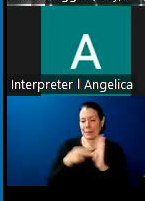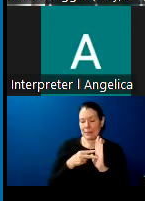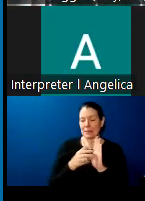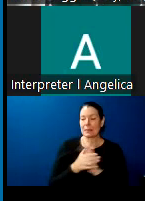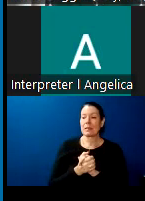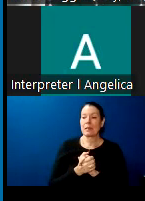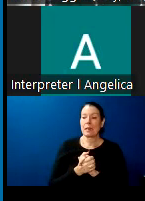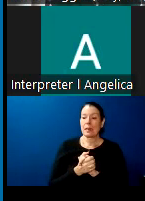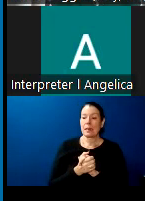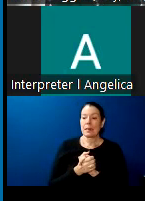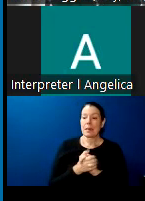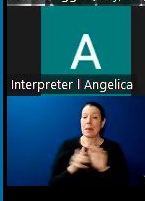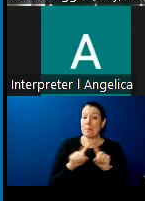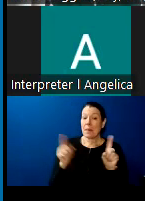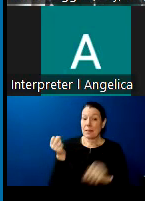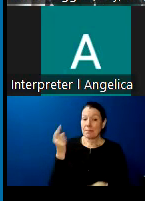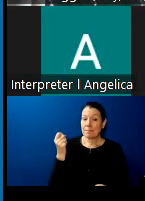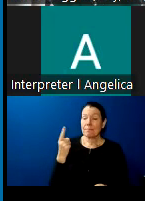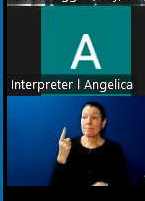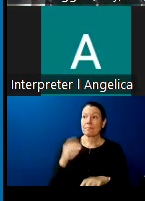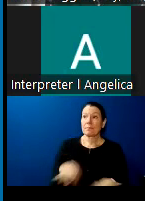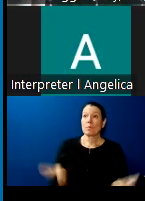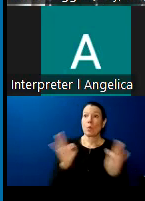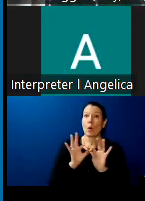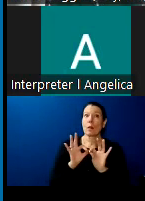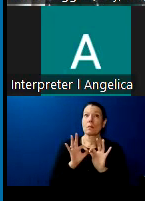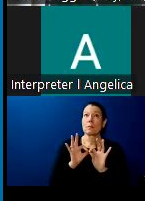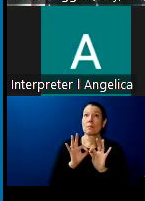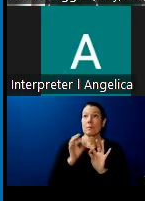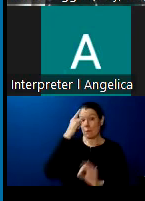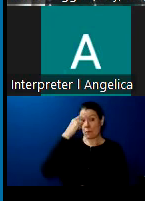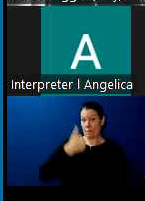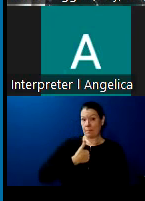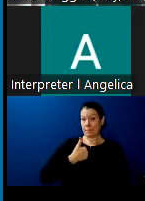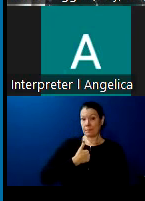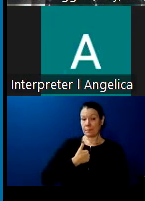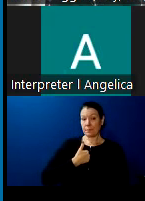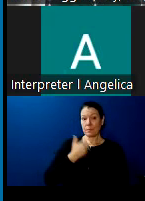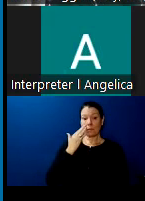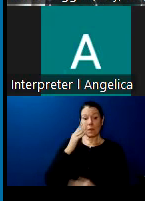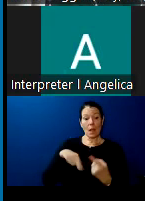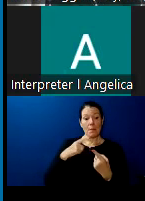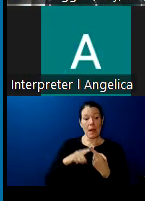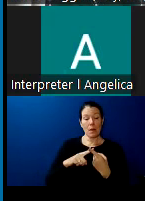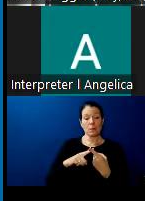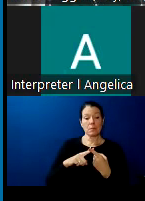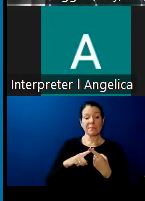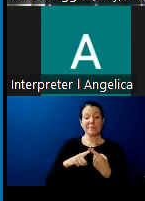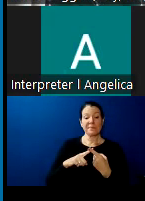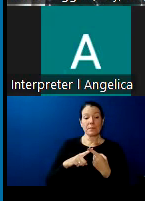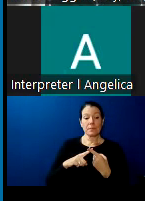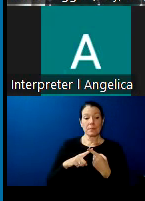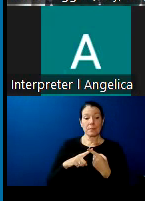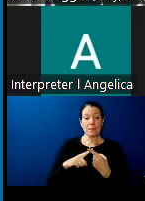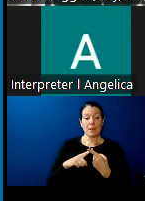is, but the important things for me to note about the definition of safety planning